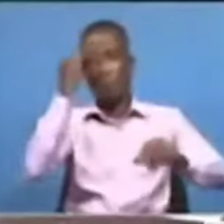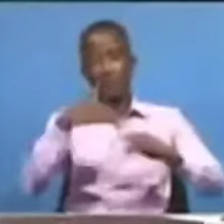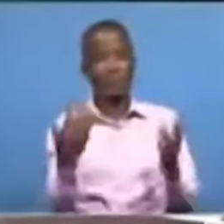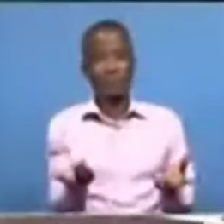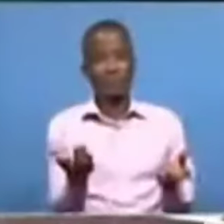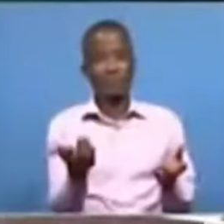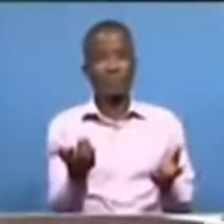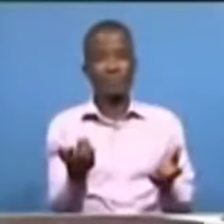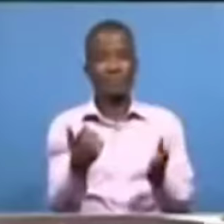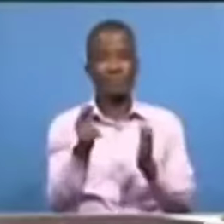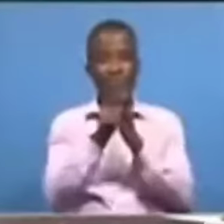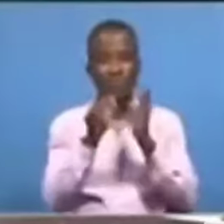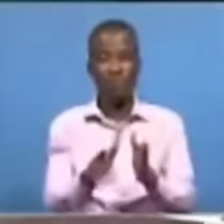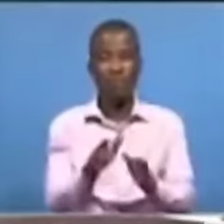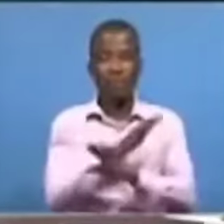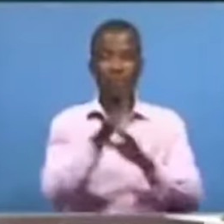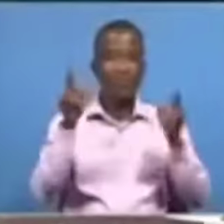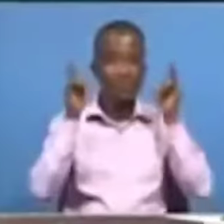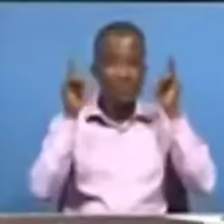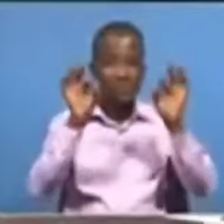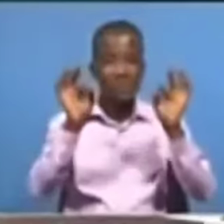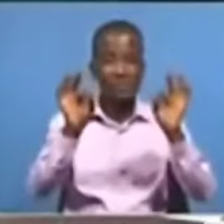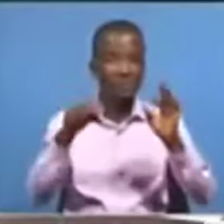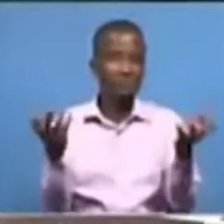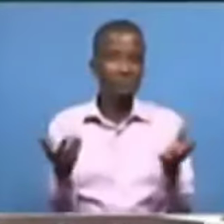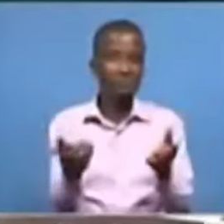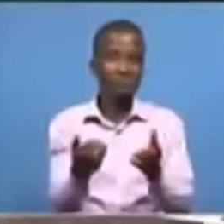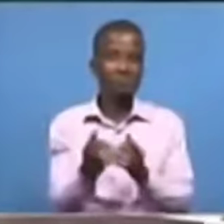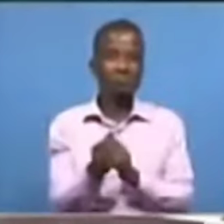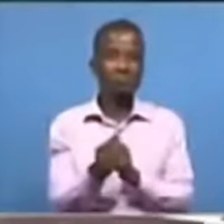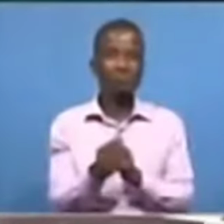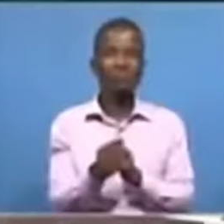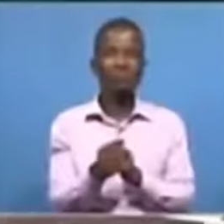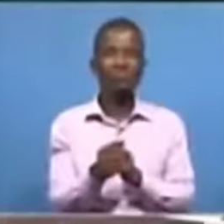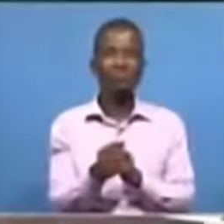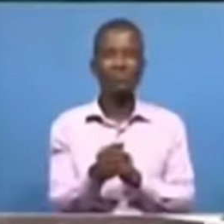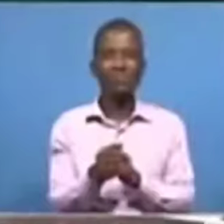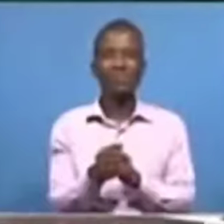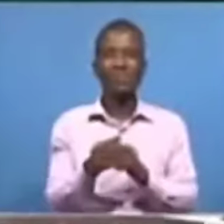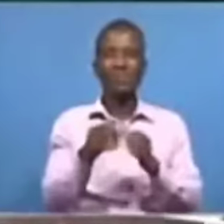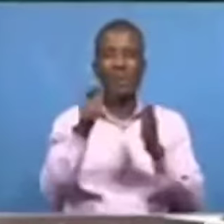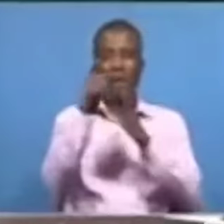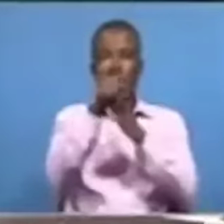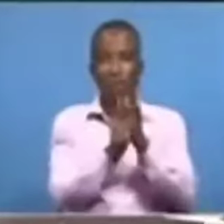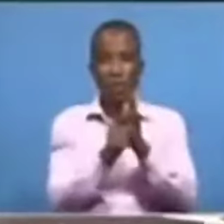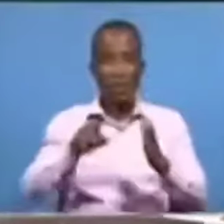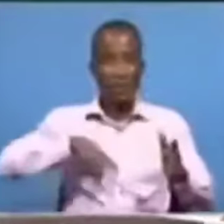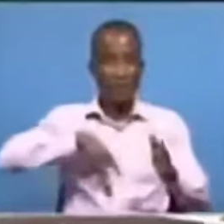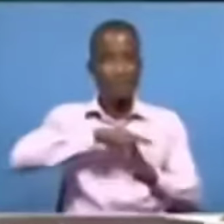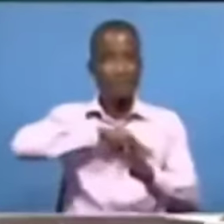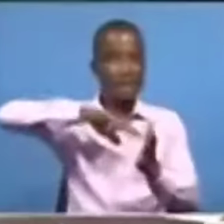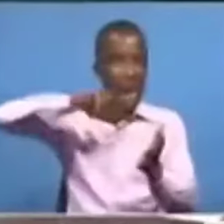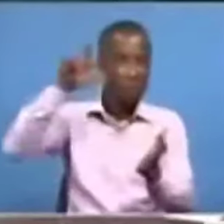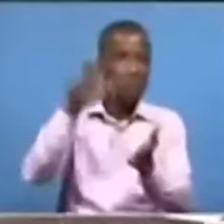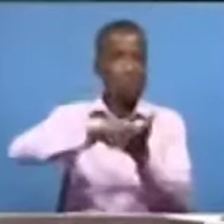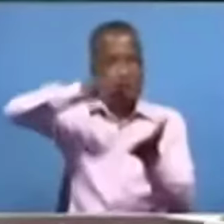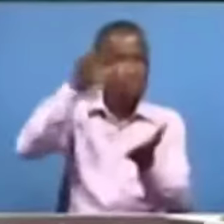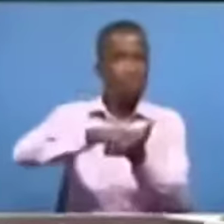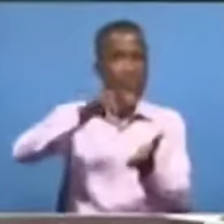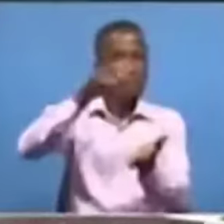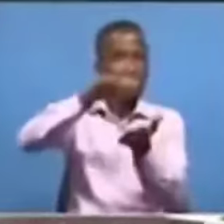counsel for the petitioner, known principles of law and statutes that our parliament has passed, that